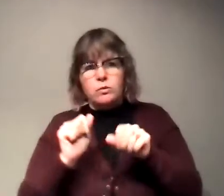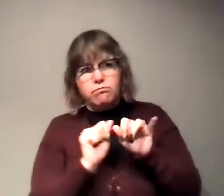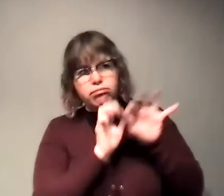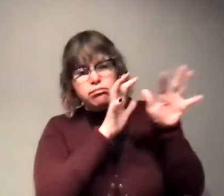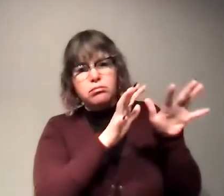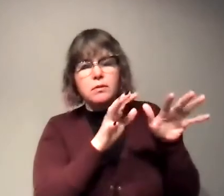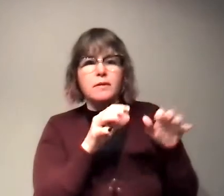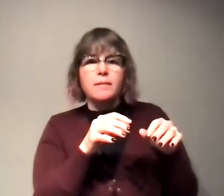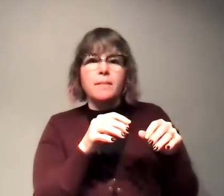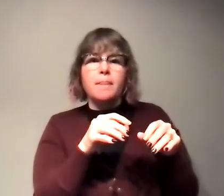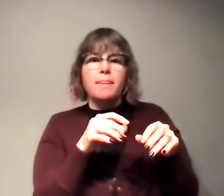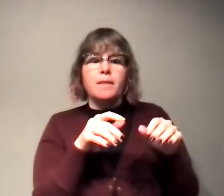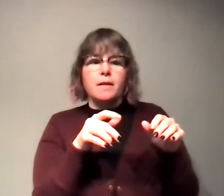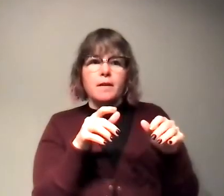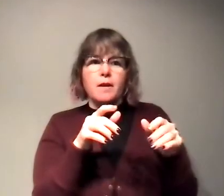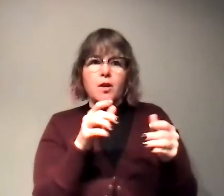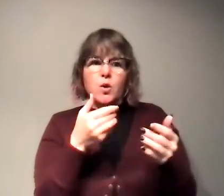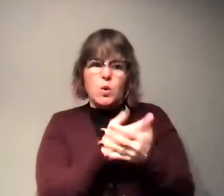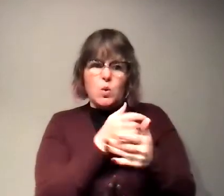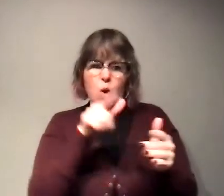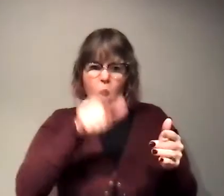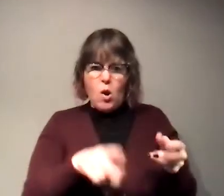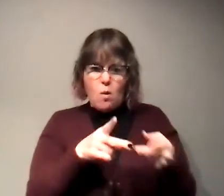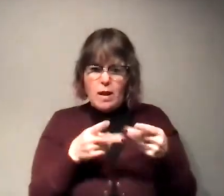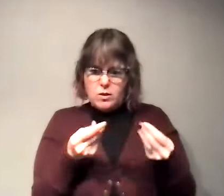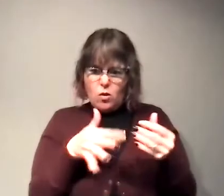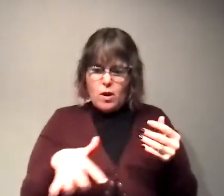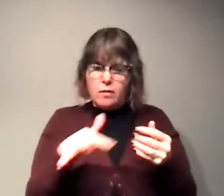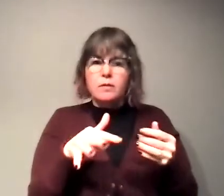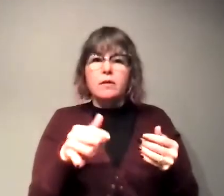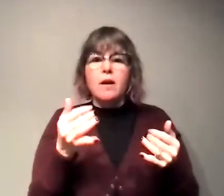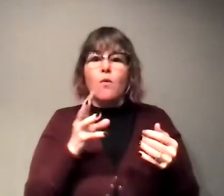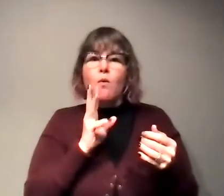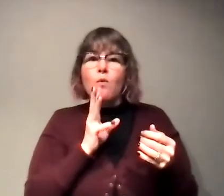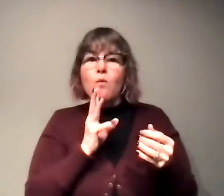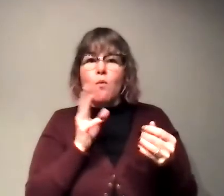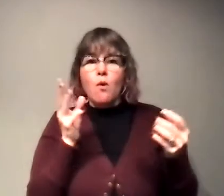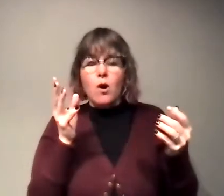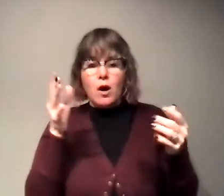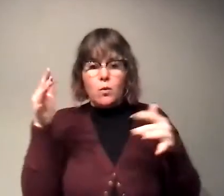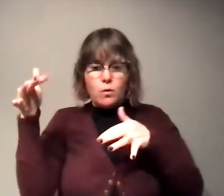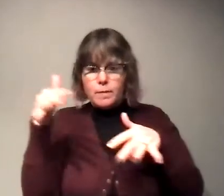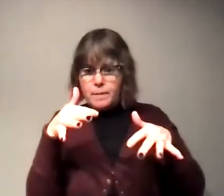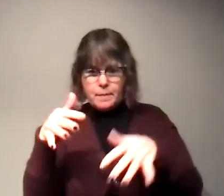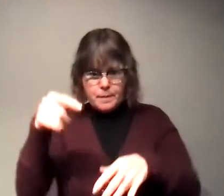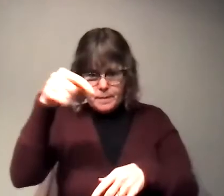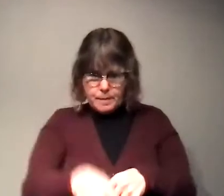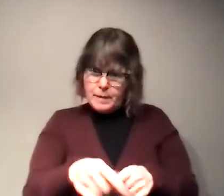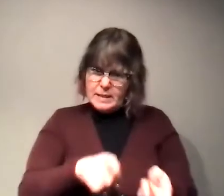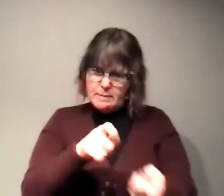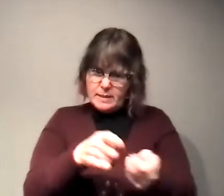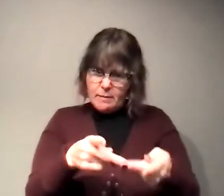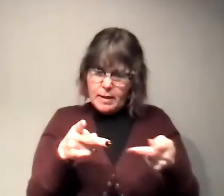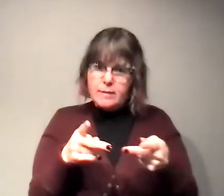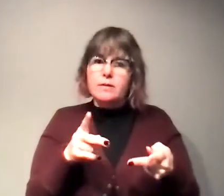it changes where's the lowest place on the ground. Then whenever there's water on the surface, it'll flow to that lowest place. And then as the